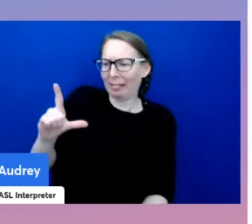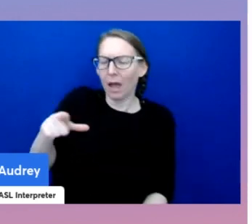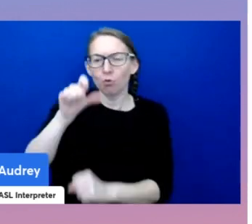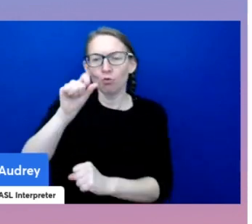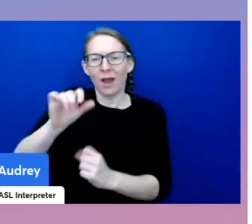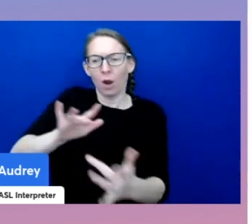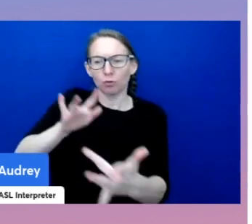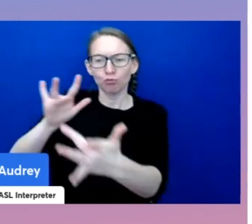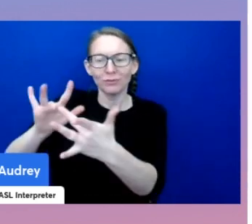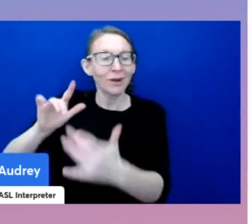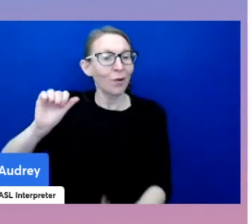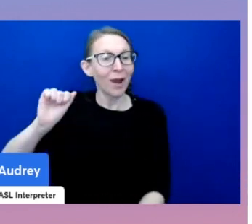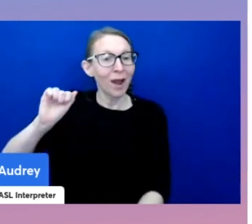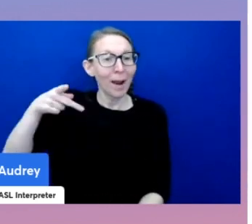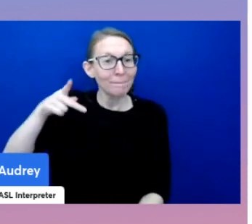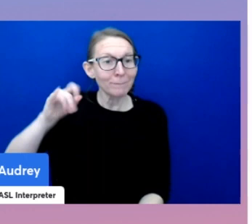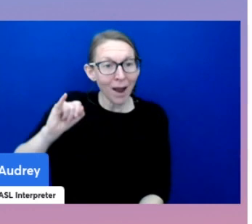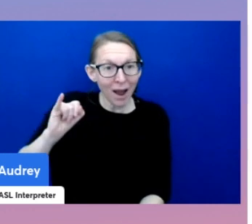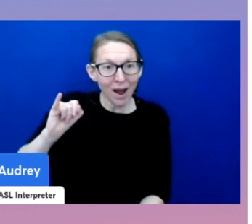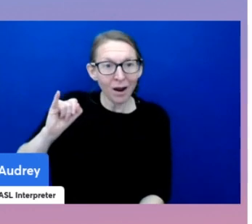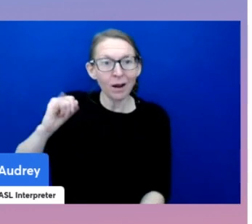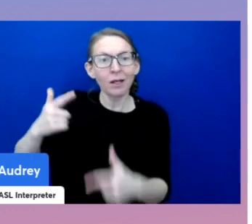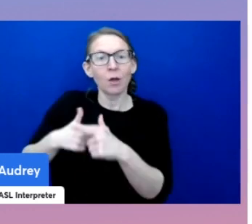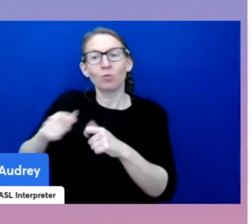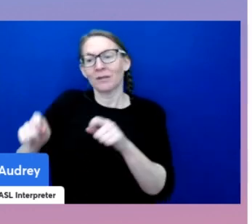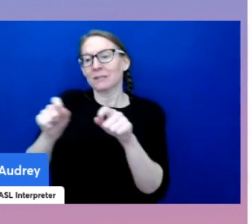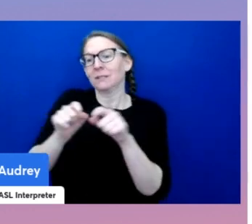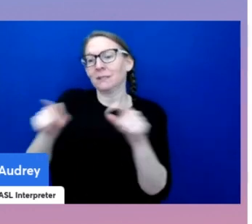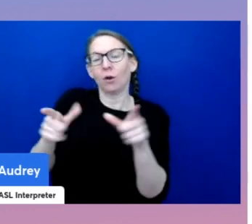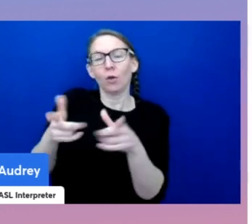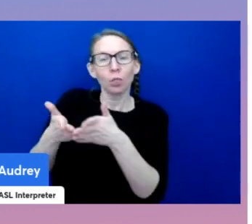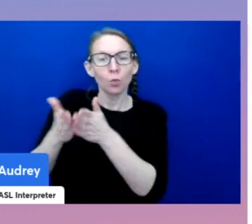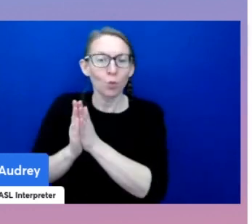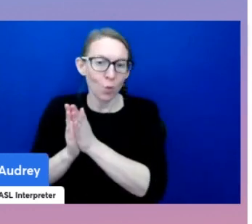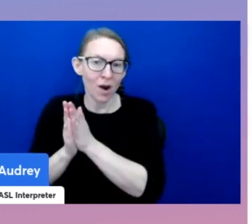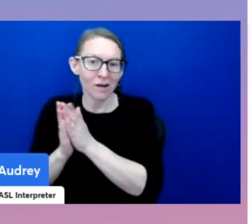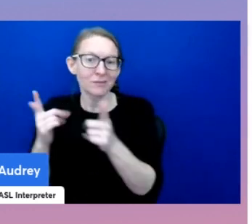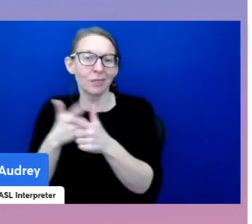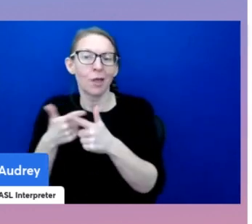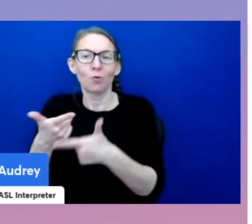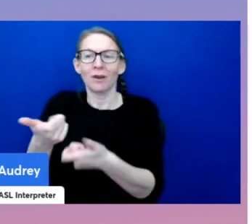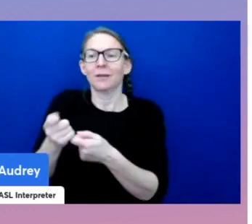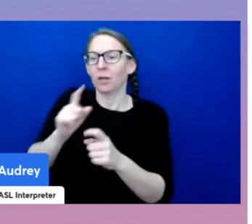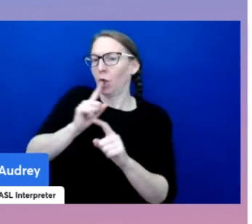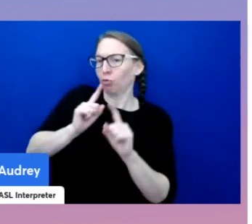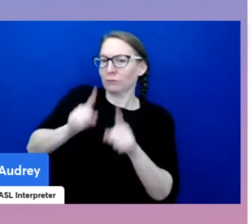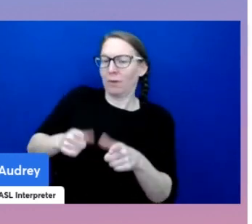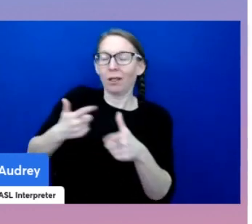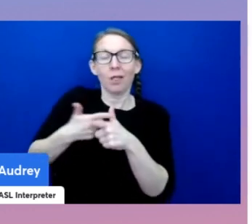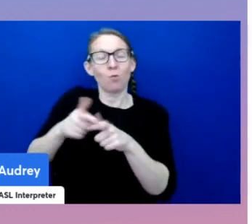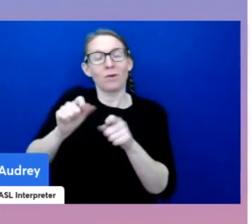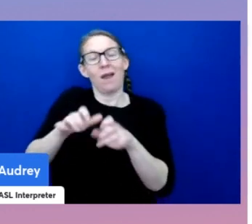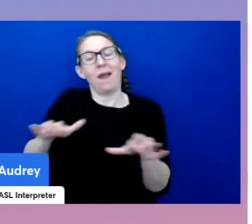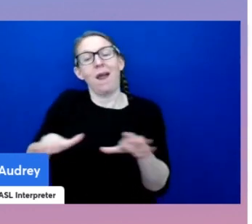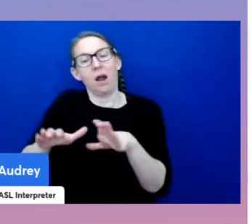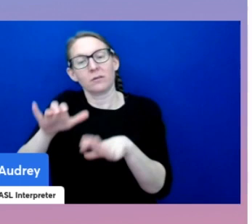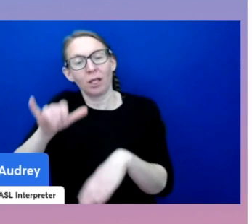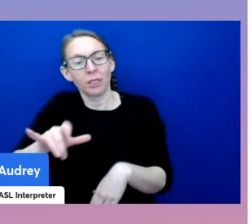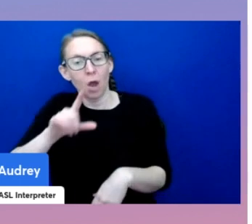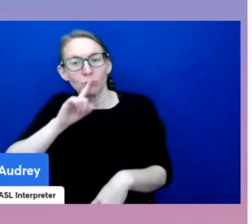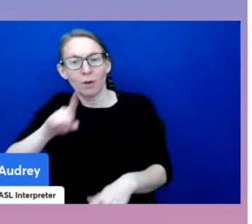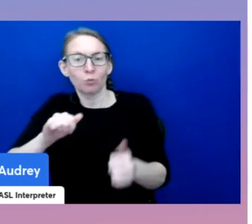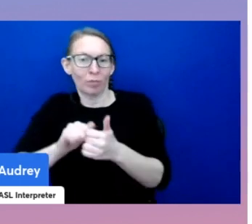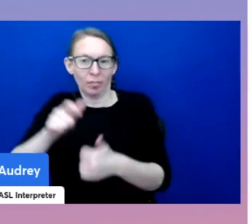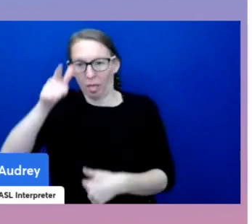API, send the request, and then get a response back, and then act on that response with logic